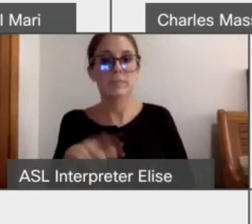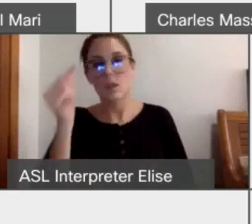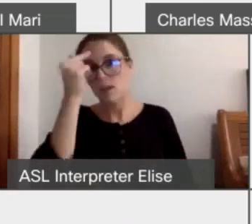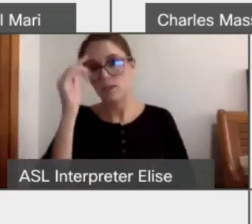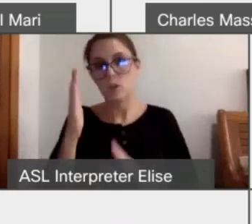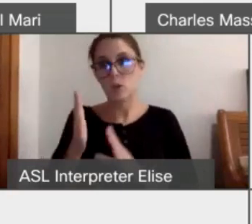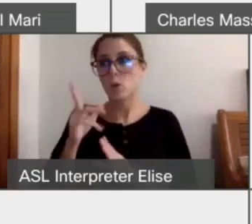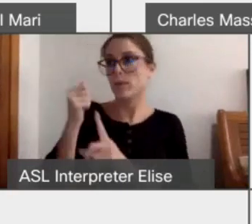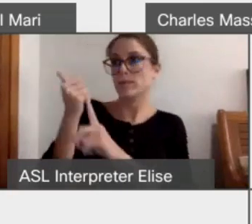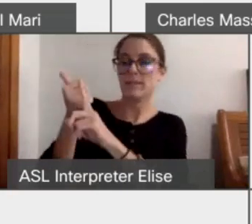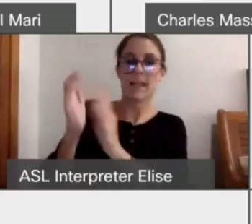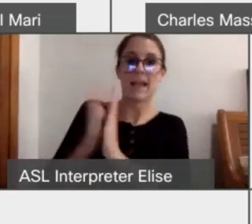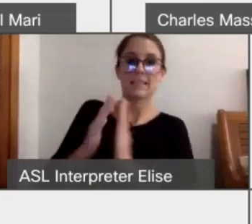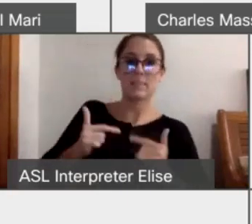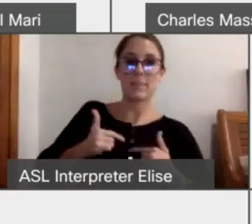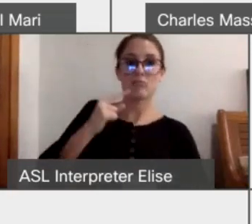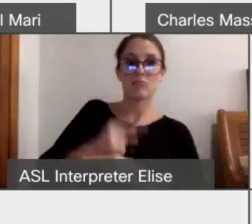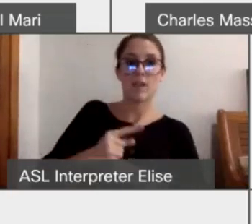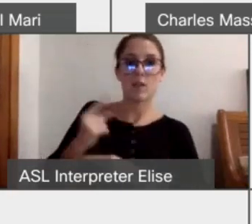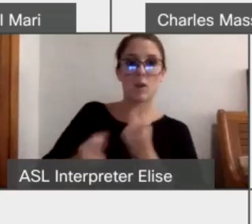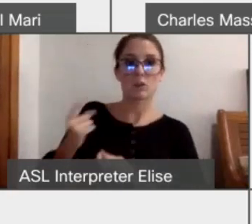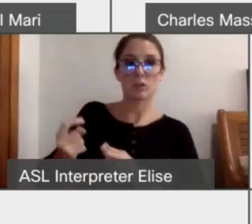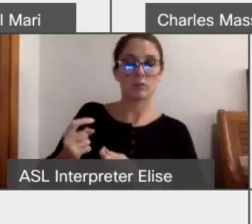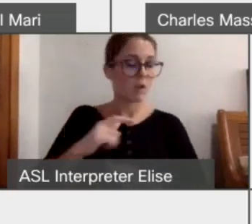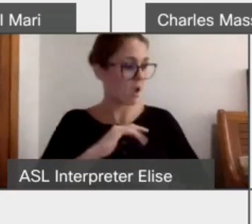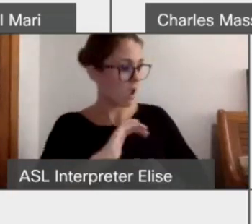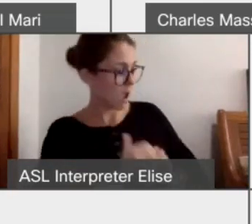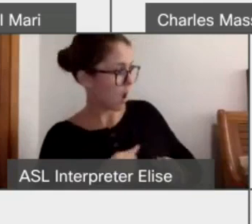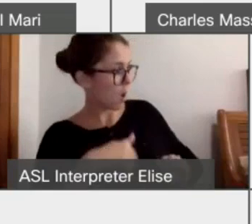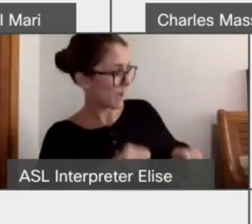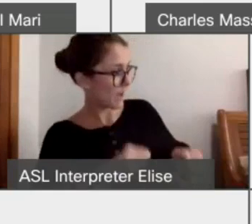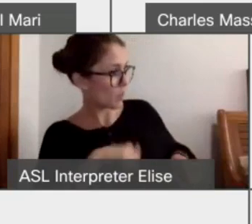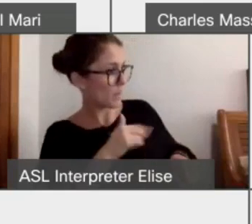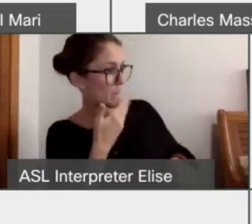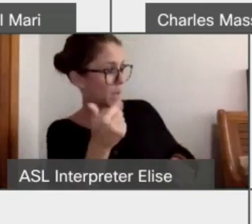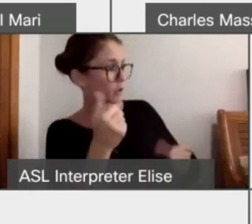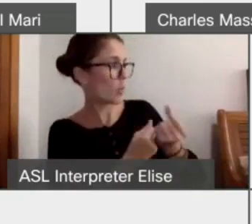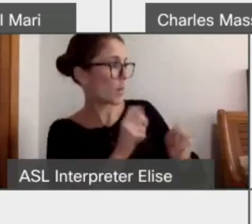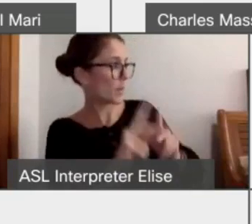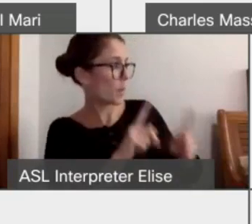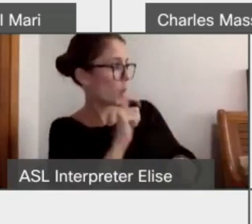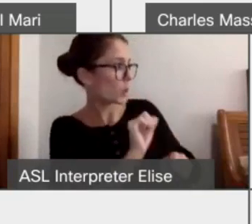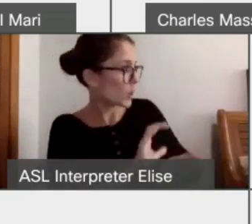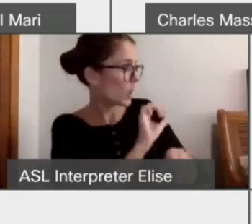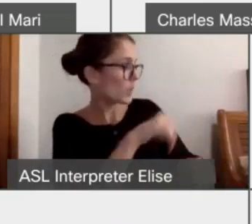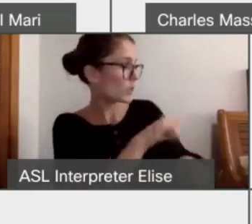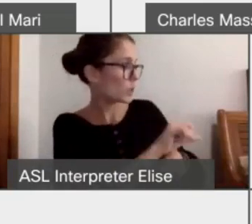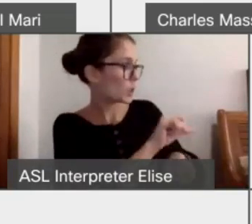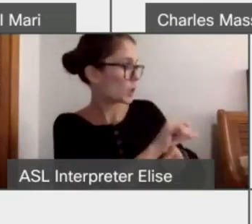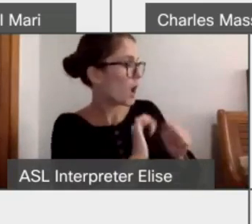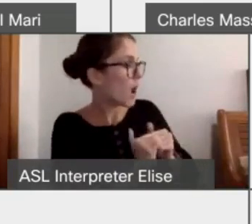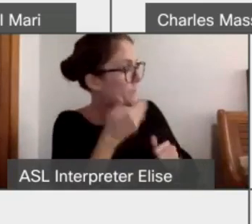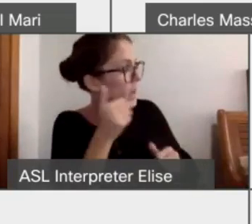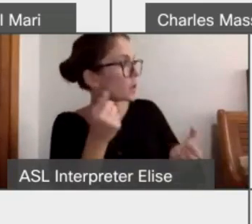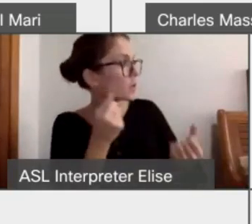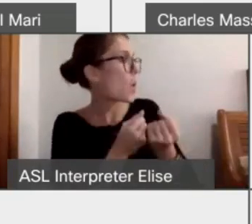the right questions, who is saying to me, how can we better support the people that are doing this work? How can we better support the people that we're serving?